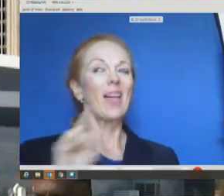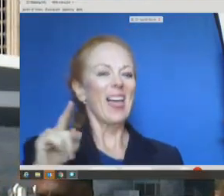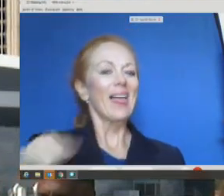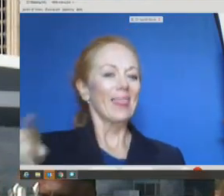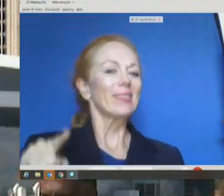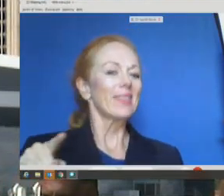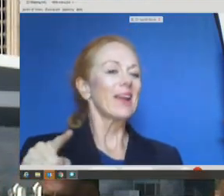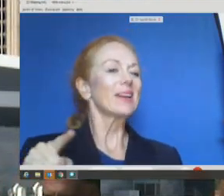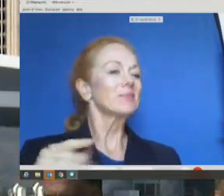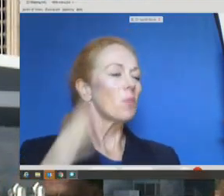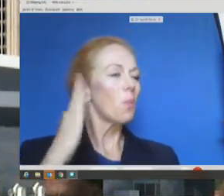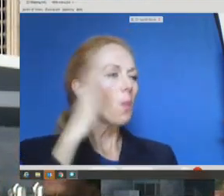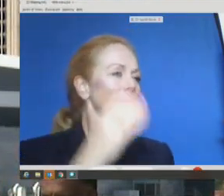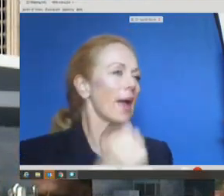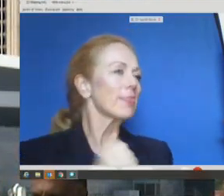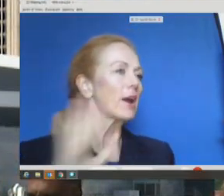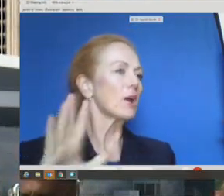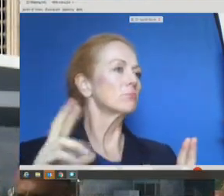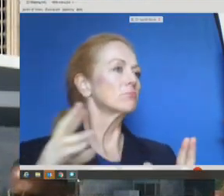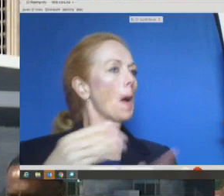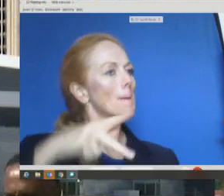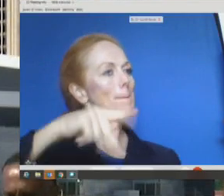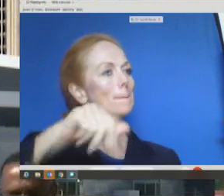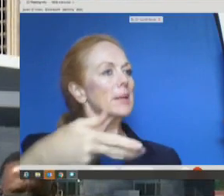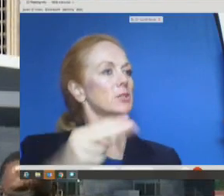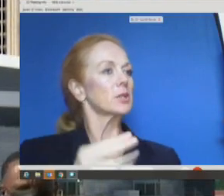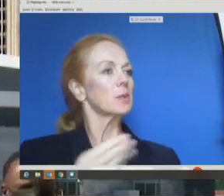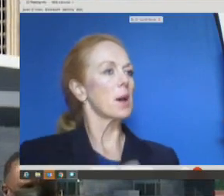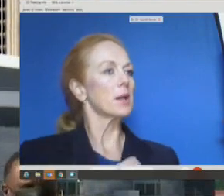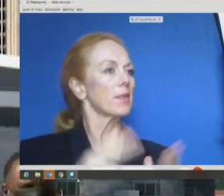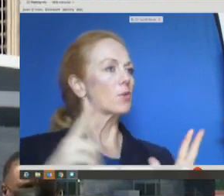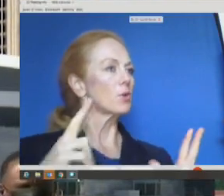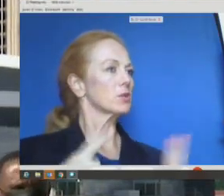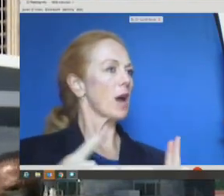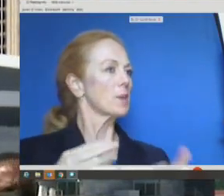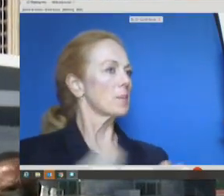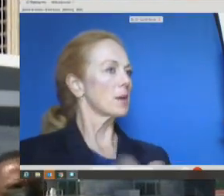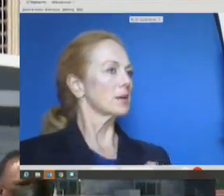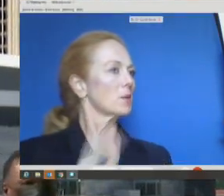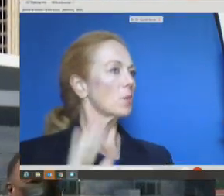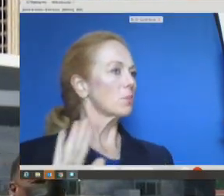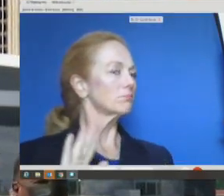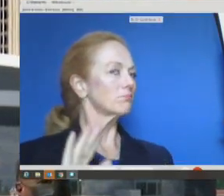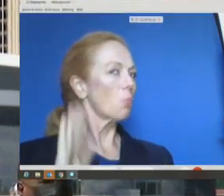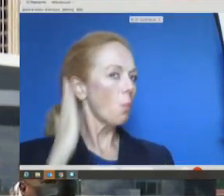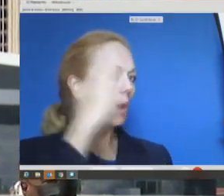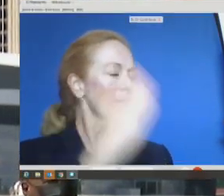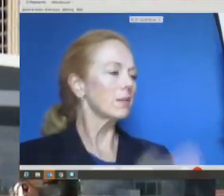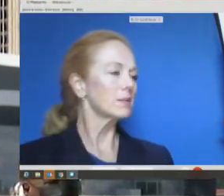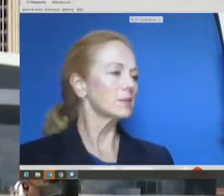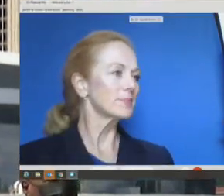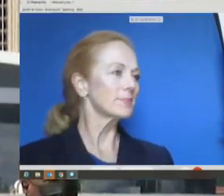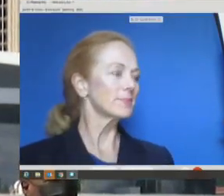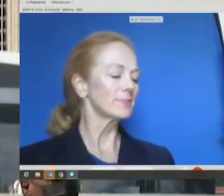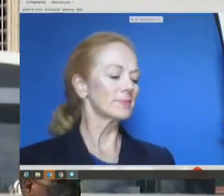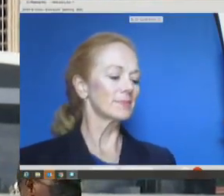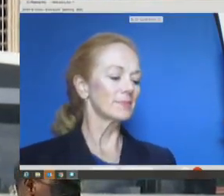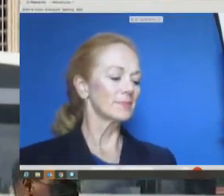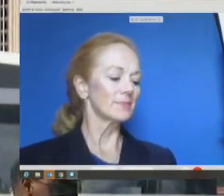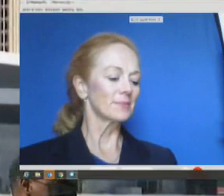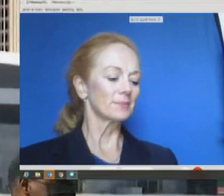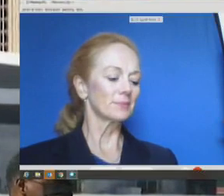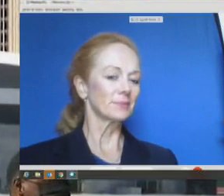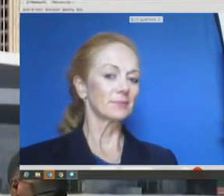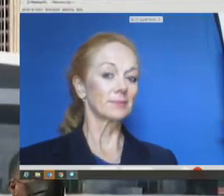paid into by the officers, so it's their money. So the officers, as a police officer, I pay into pension out of each of